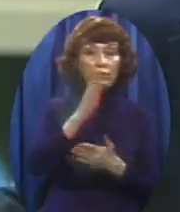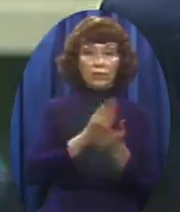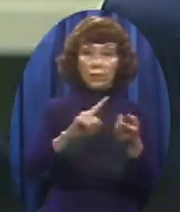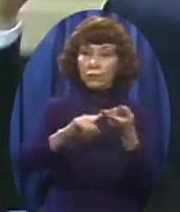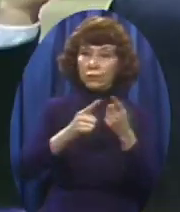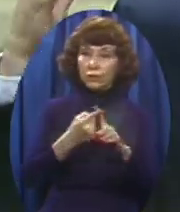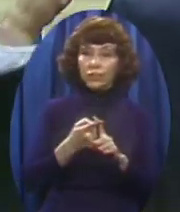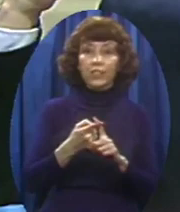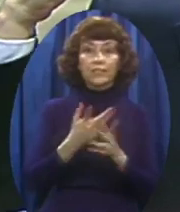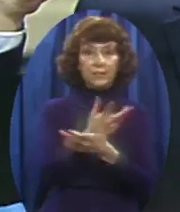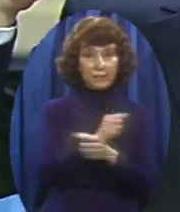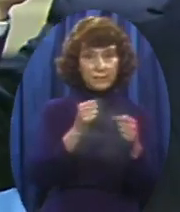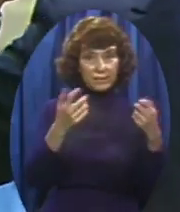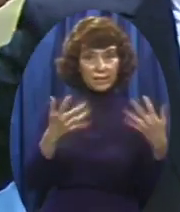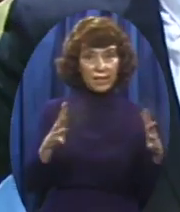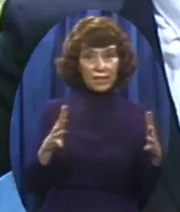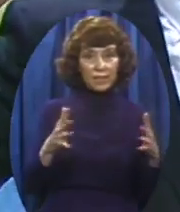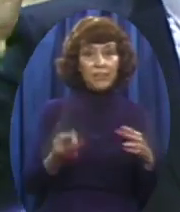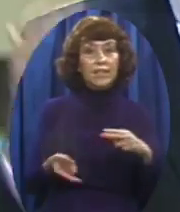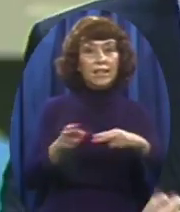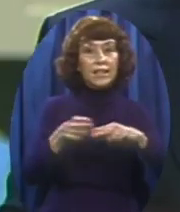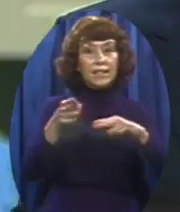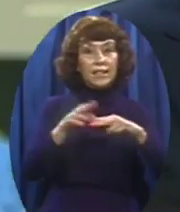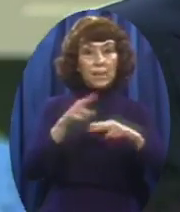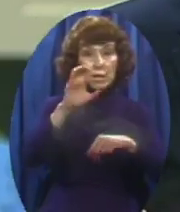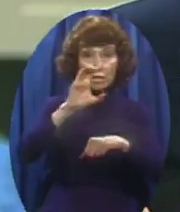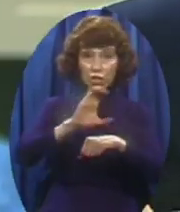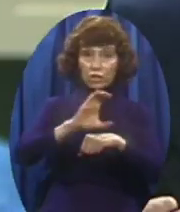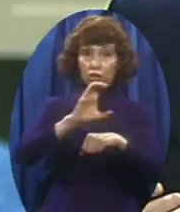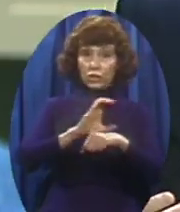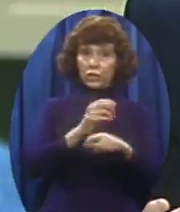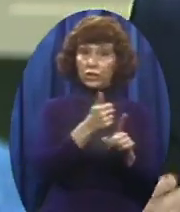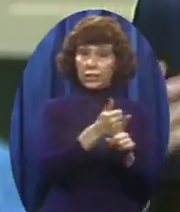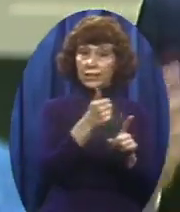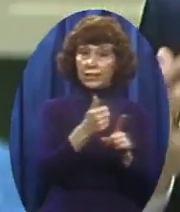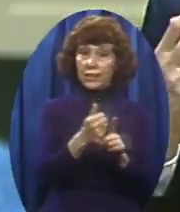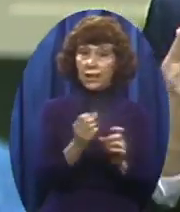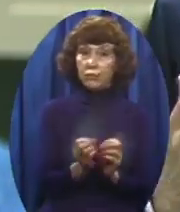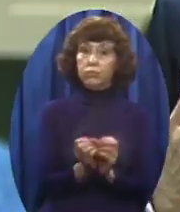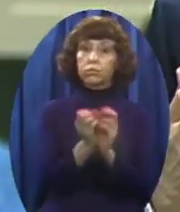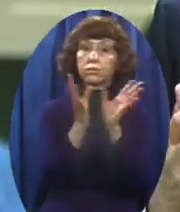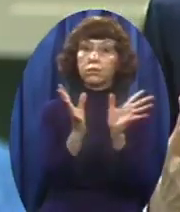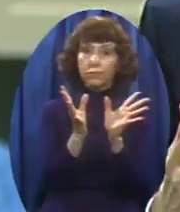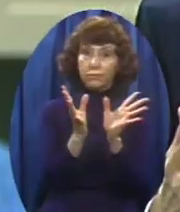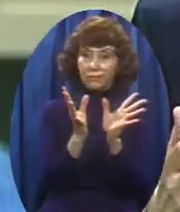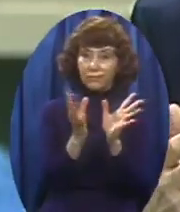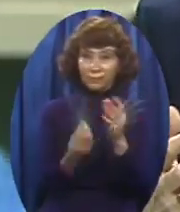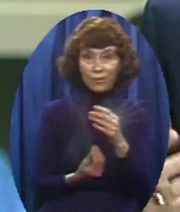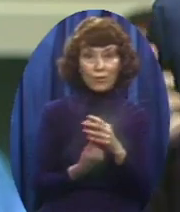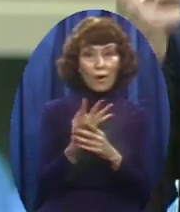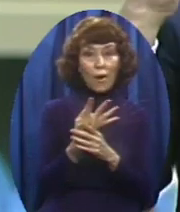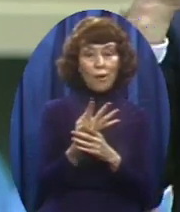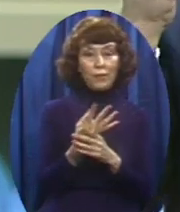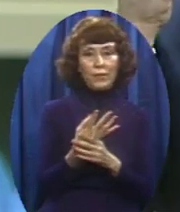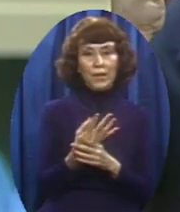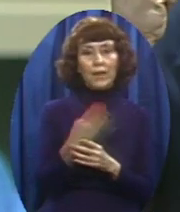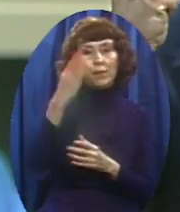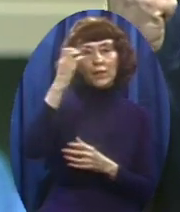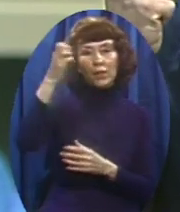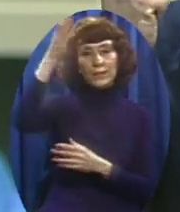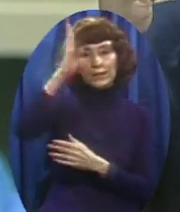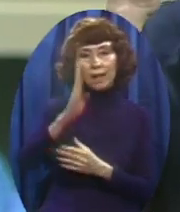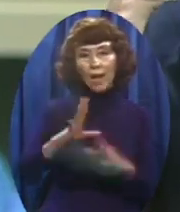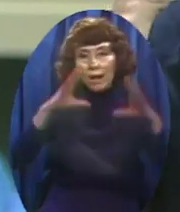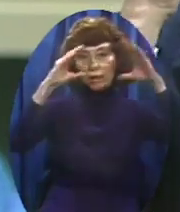had doubled. The church had had an explosion of evangelism. Because God taught me how, by